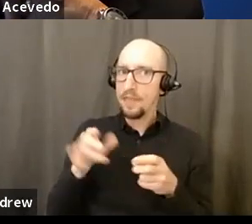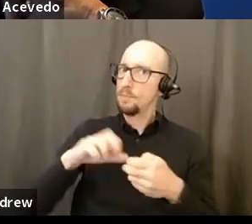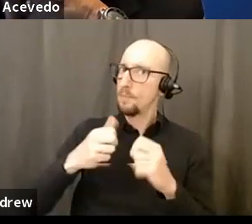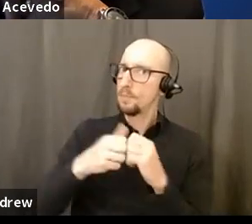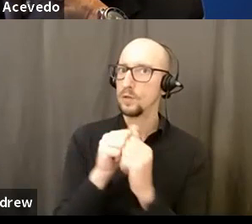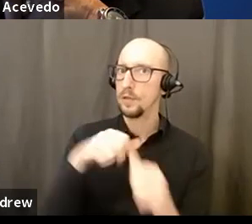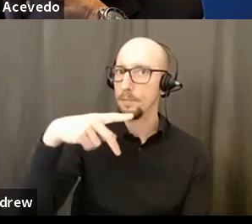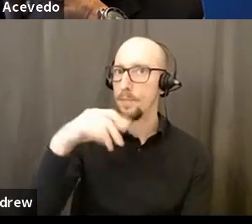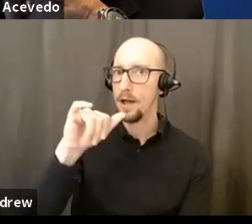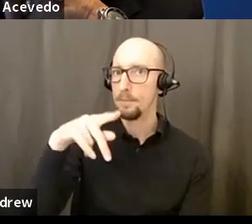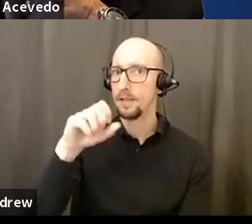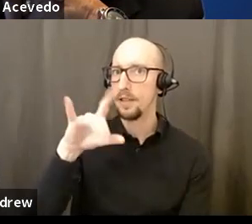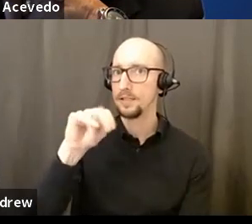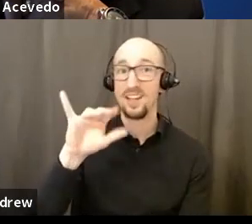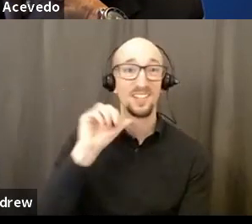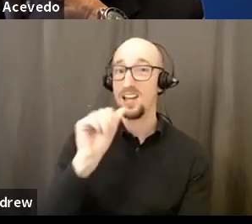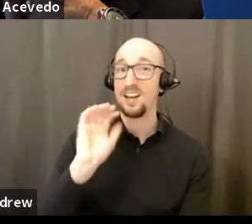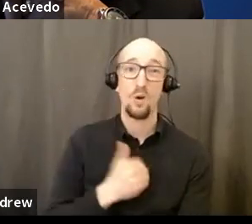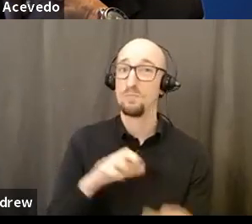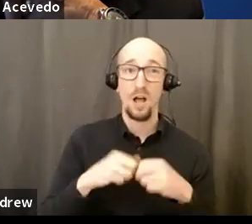is not a task force issue.